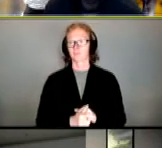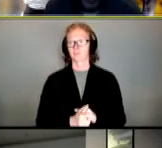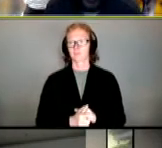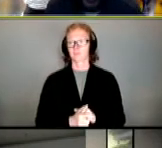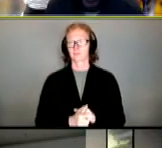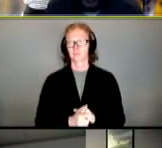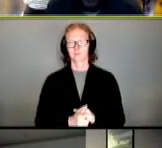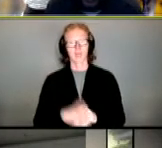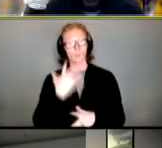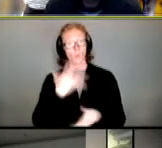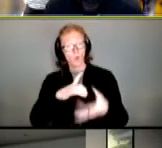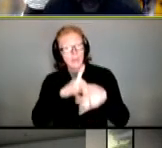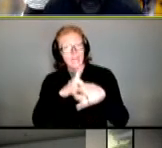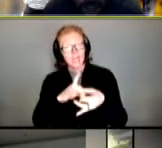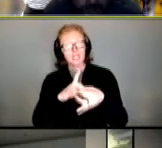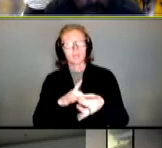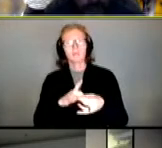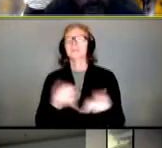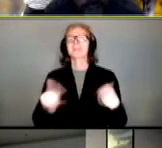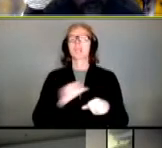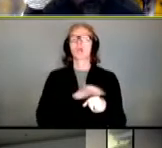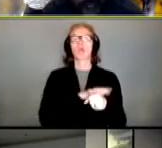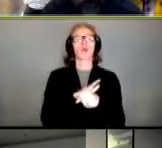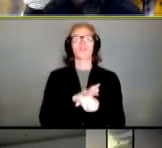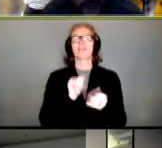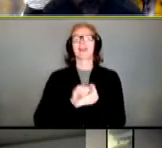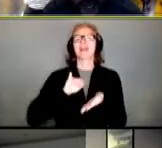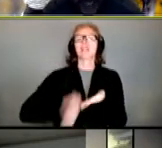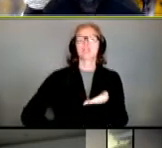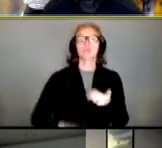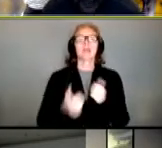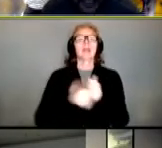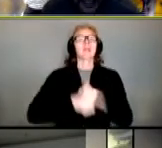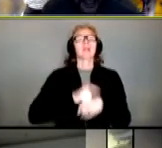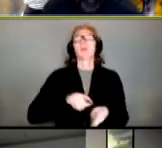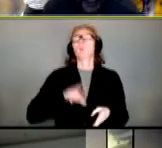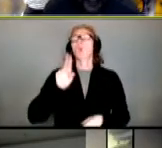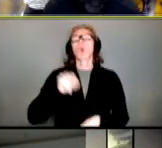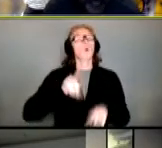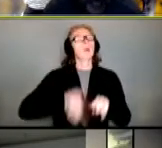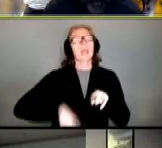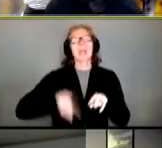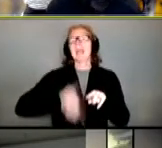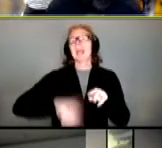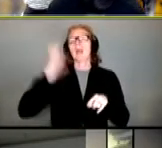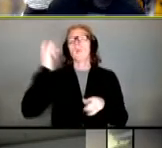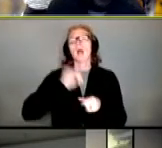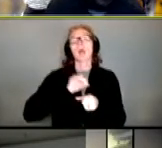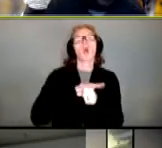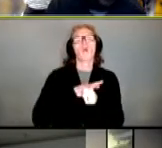with you, even though COVID seems to be the excuse everywhere why a lot of things aren't getting done.